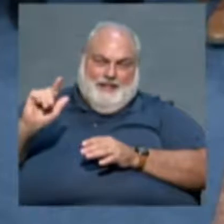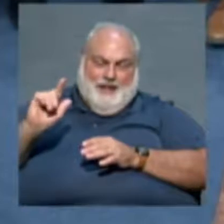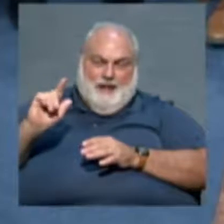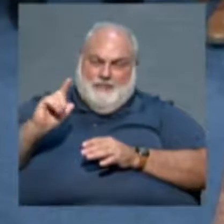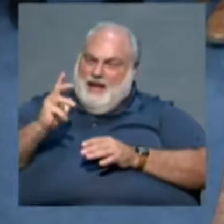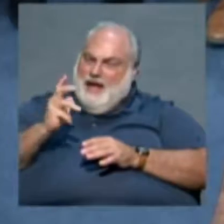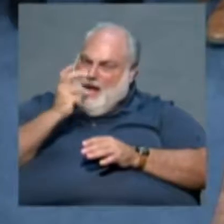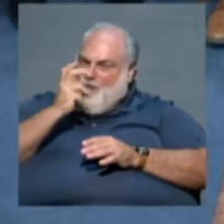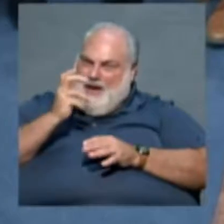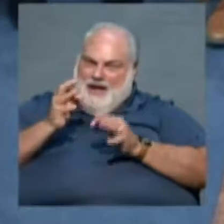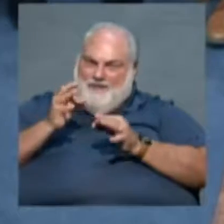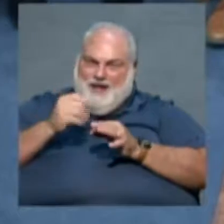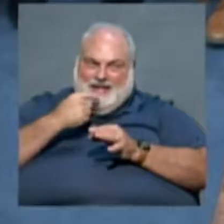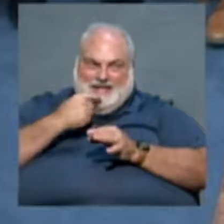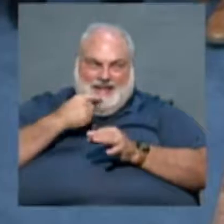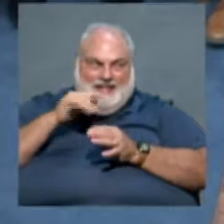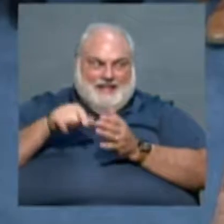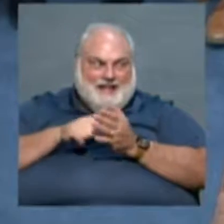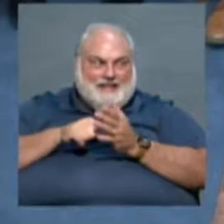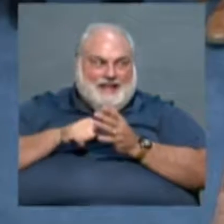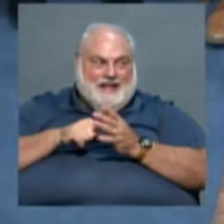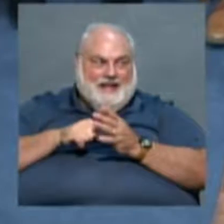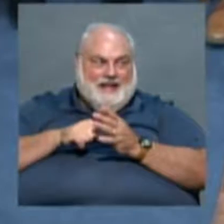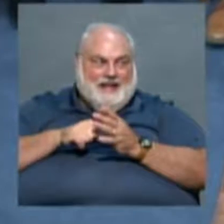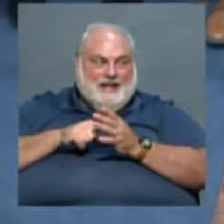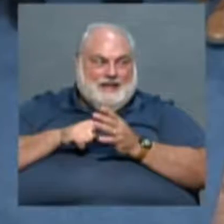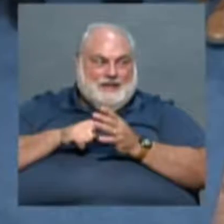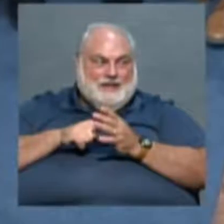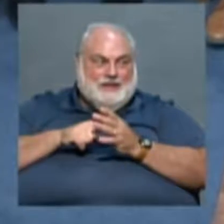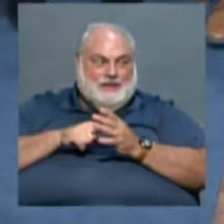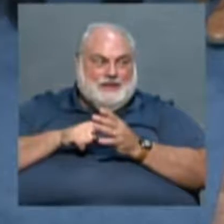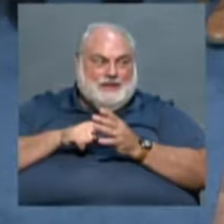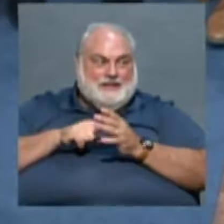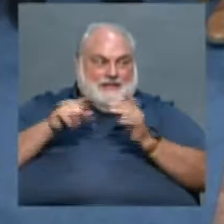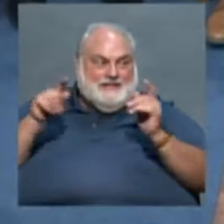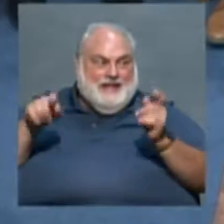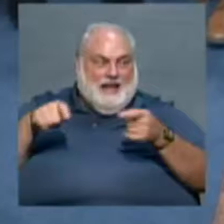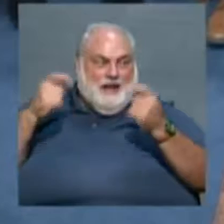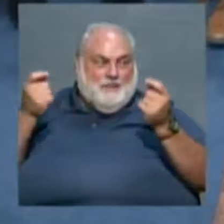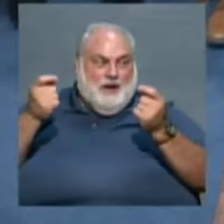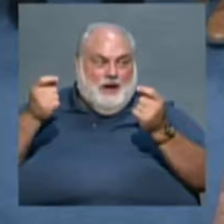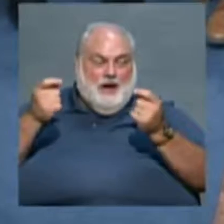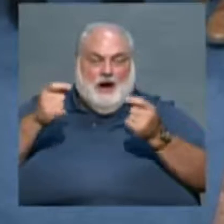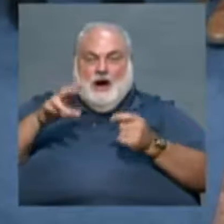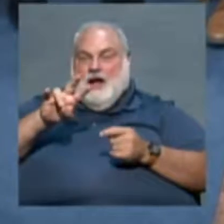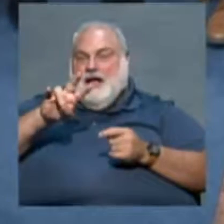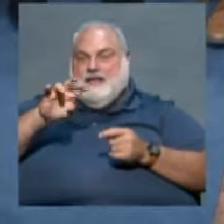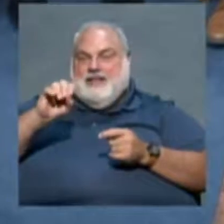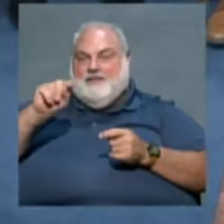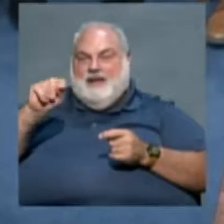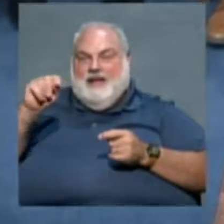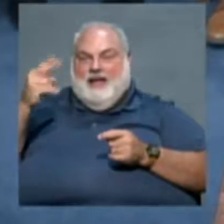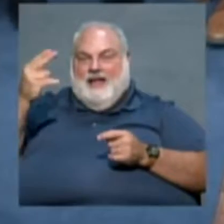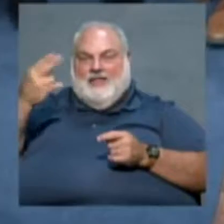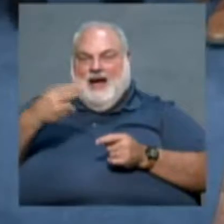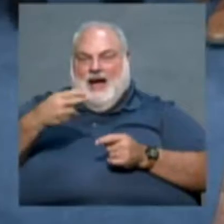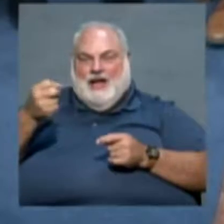angry with me for saying this, but she's there to go for the celebration of her 70th high school